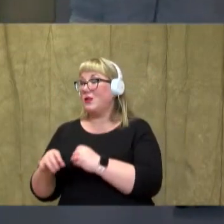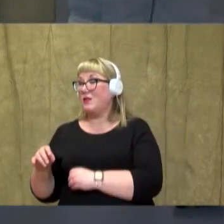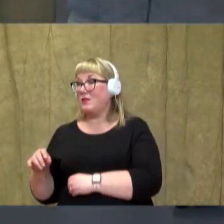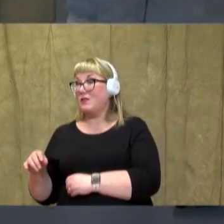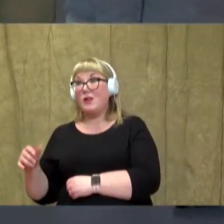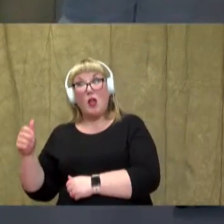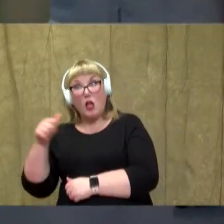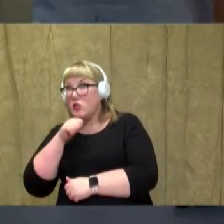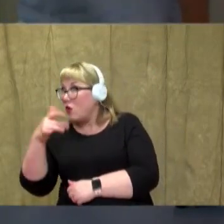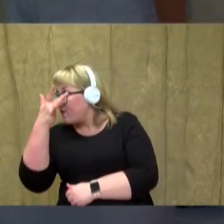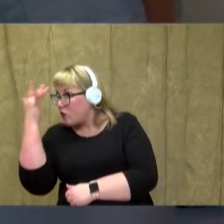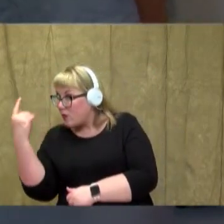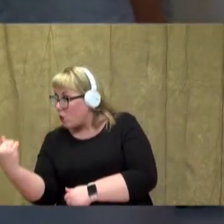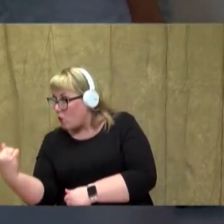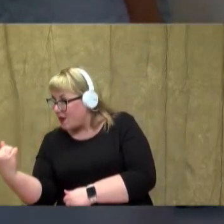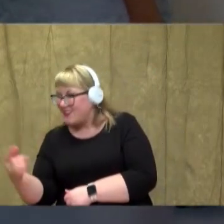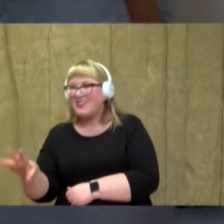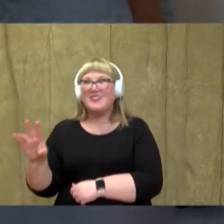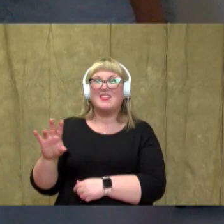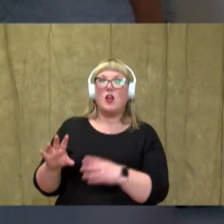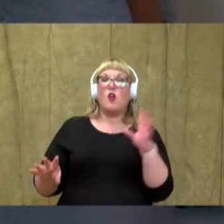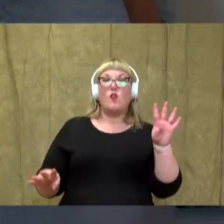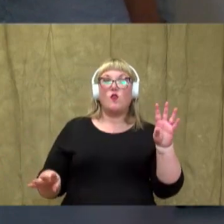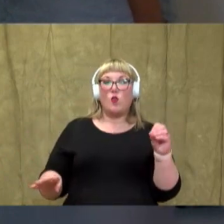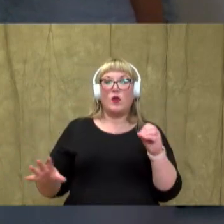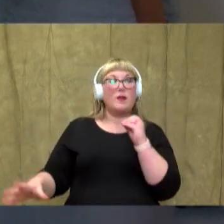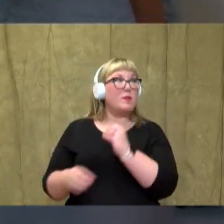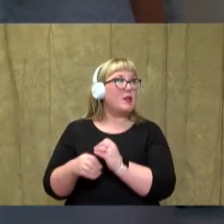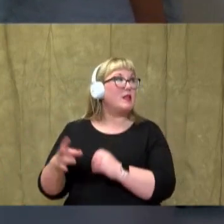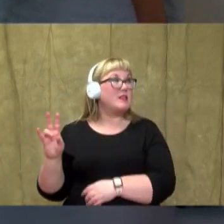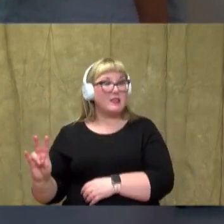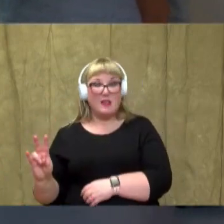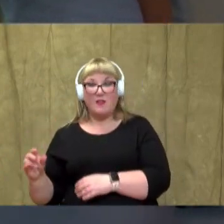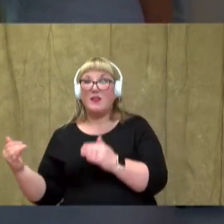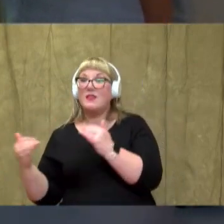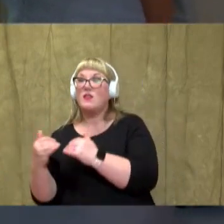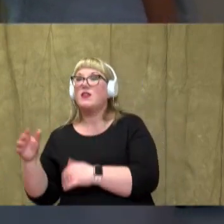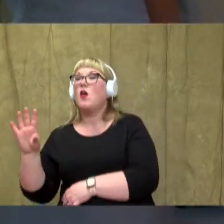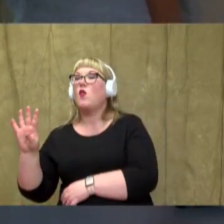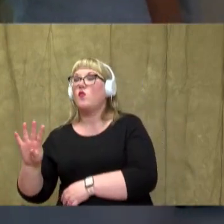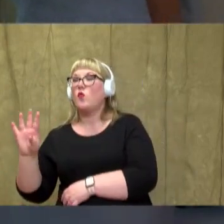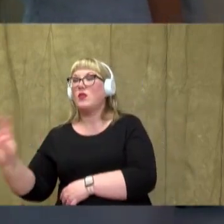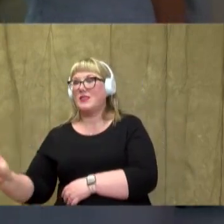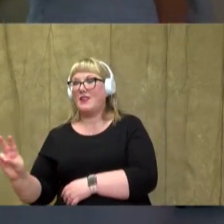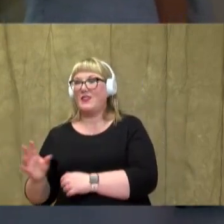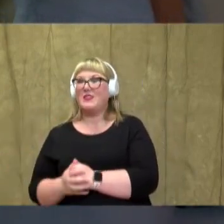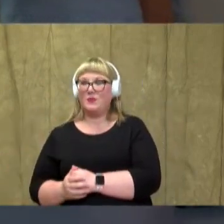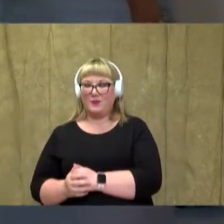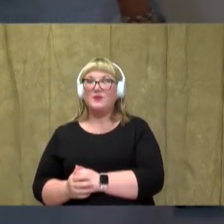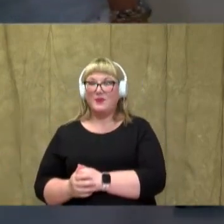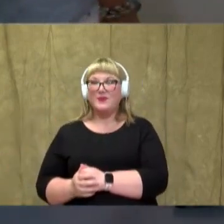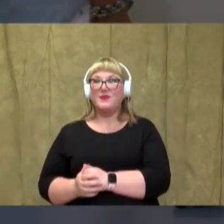Cannot forget about your ones. 40 plus 7 gives us 47.